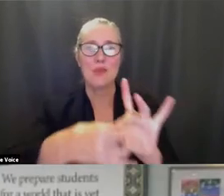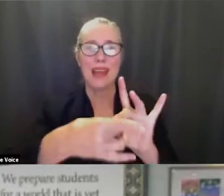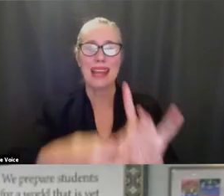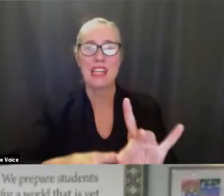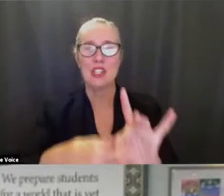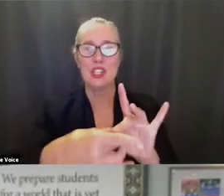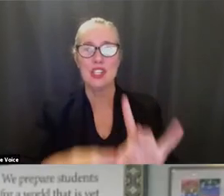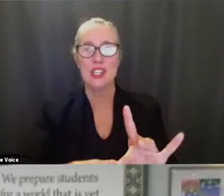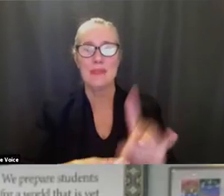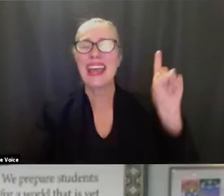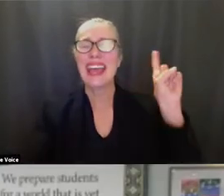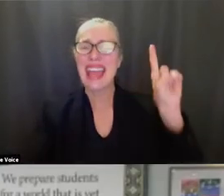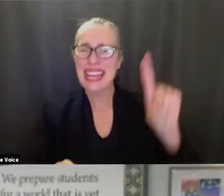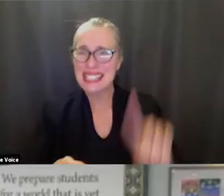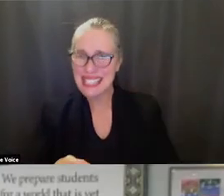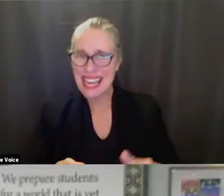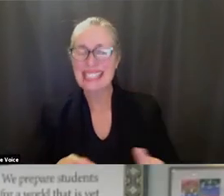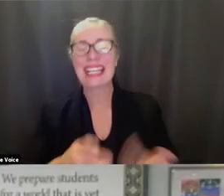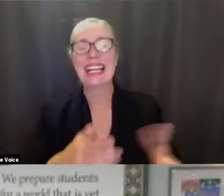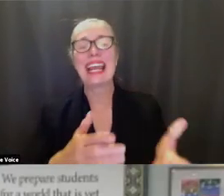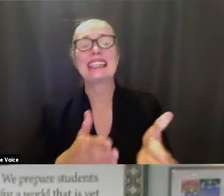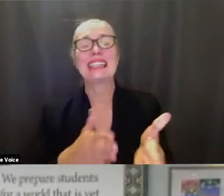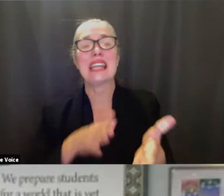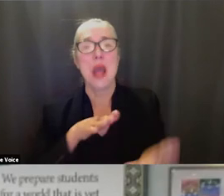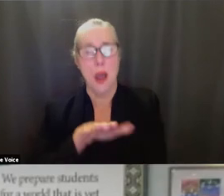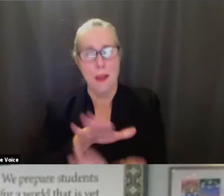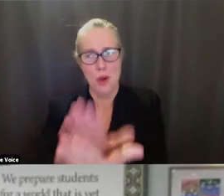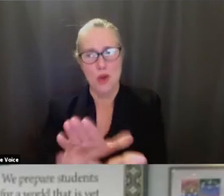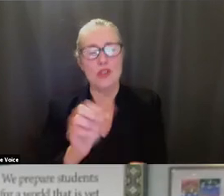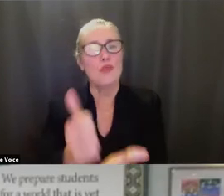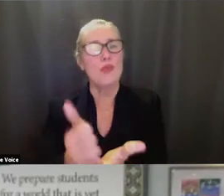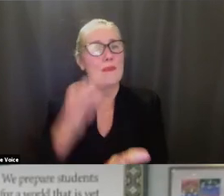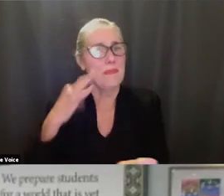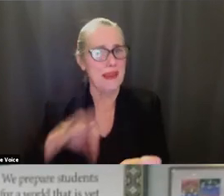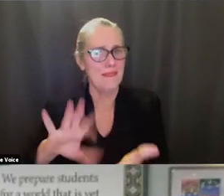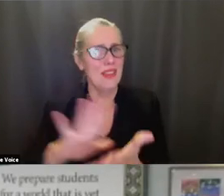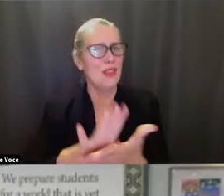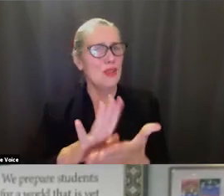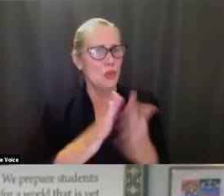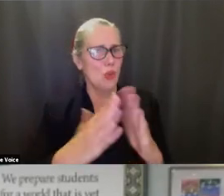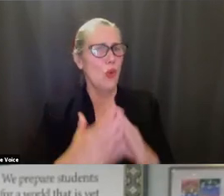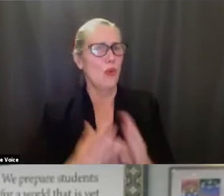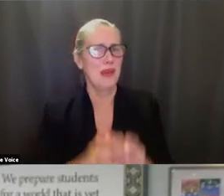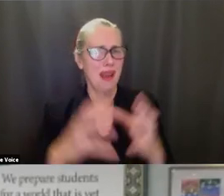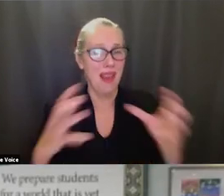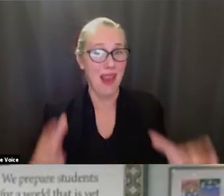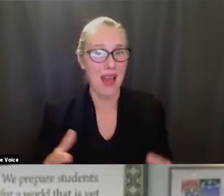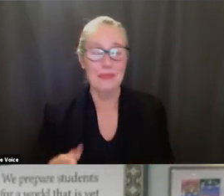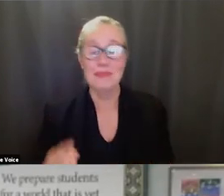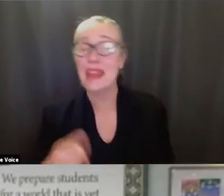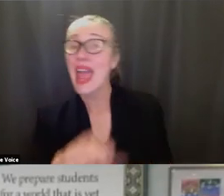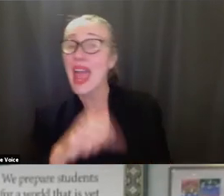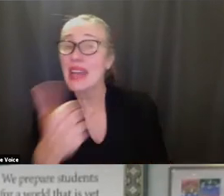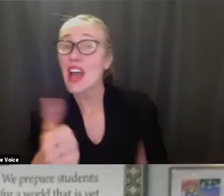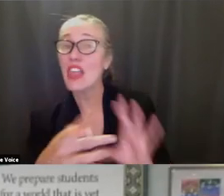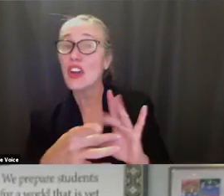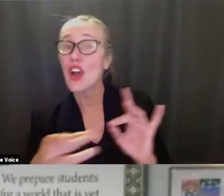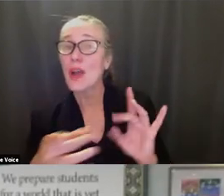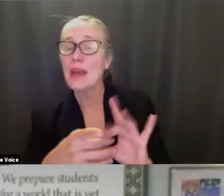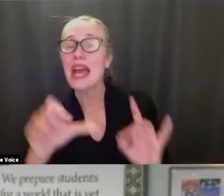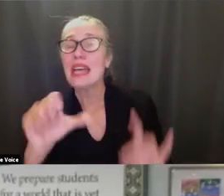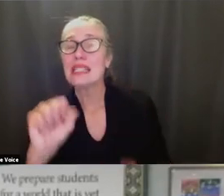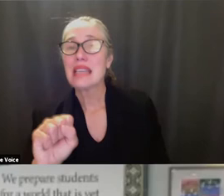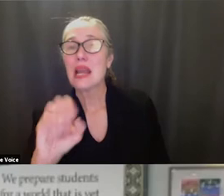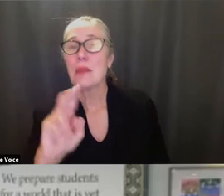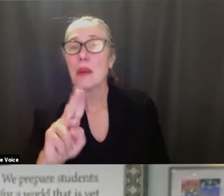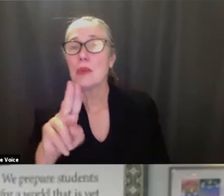de-escalating techniques would benefit the school community immensely and here is a comment from a santa barbara unified school